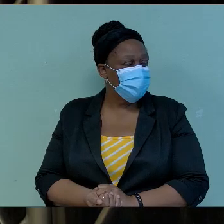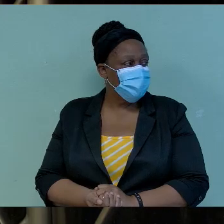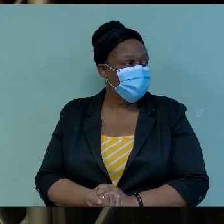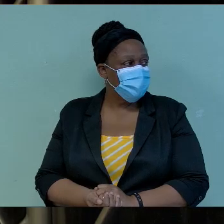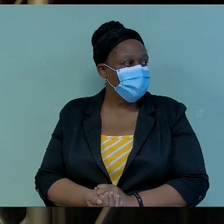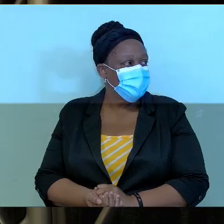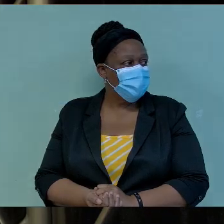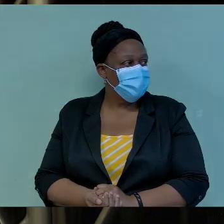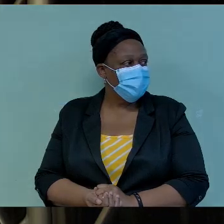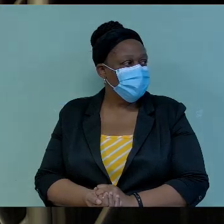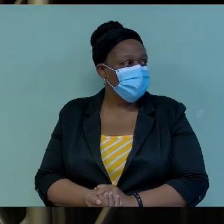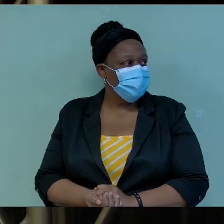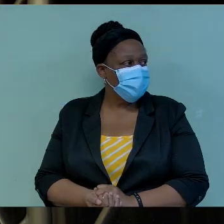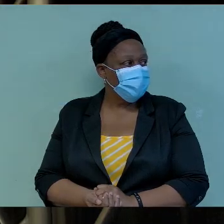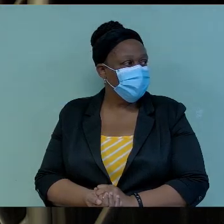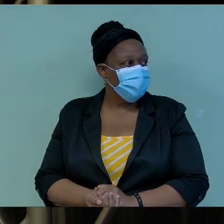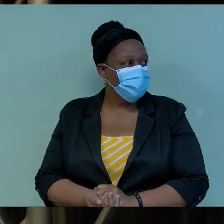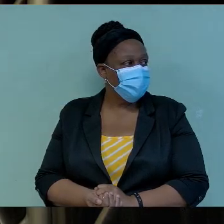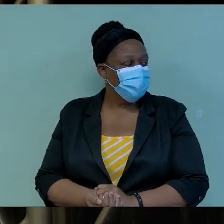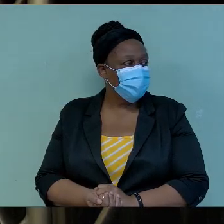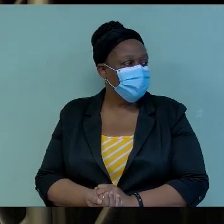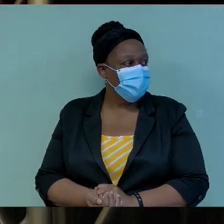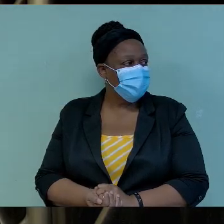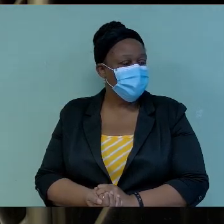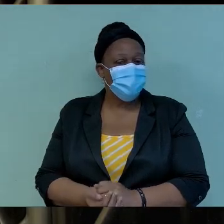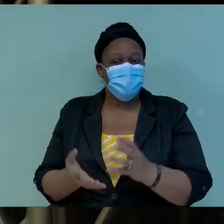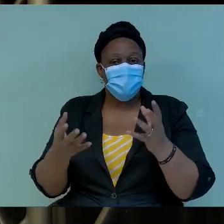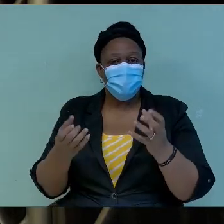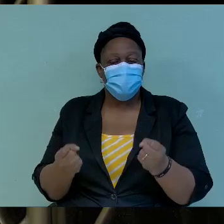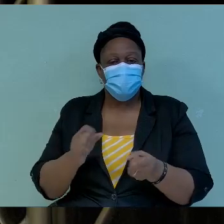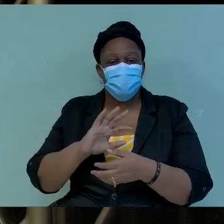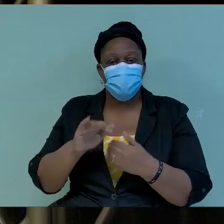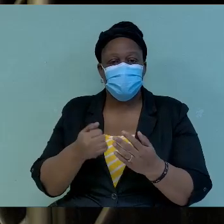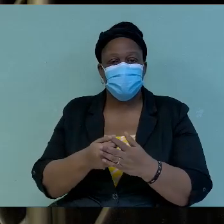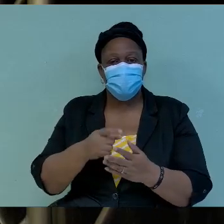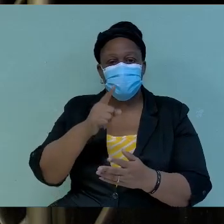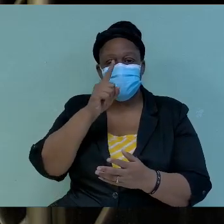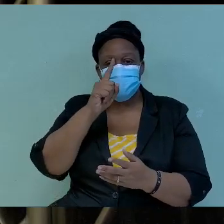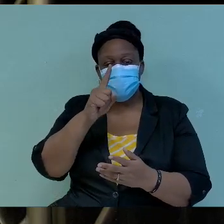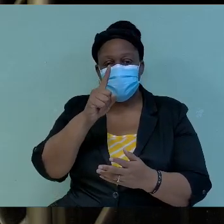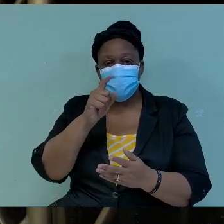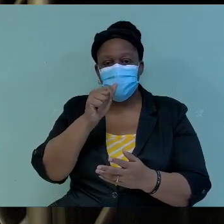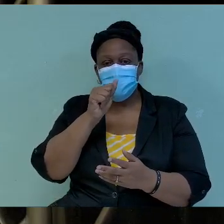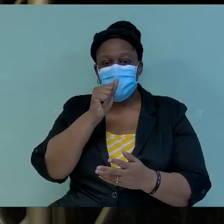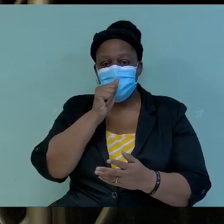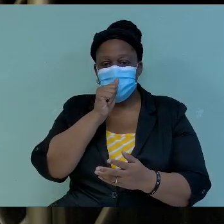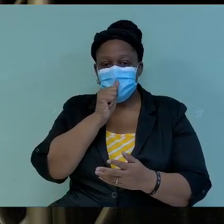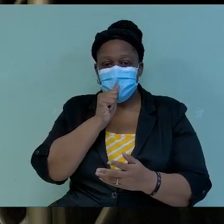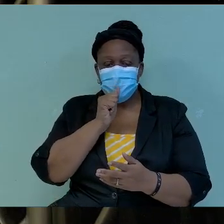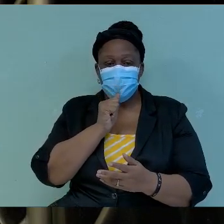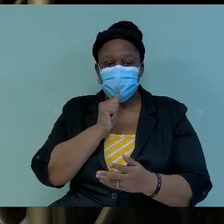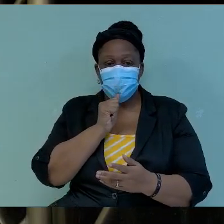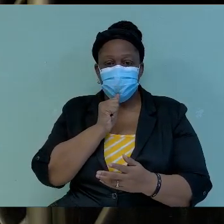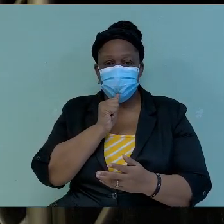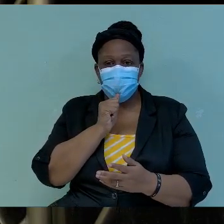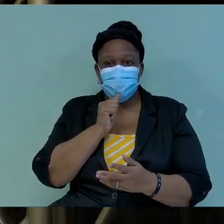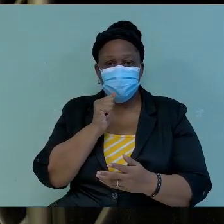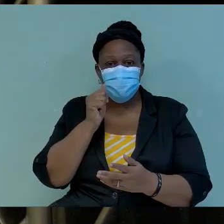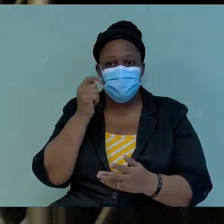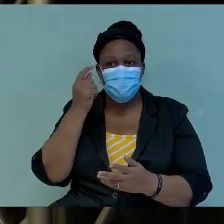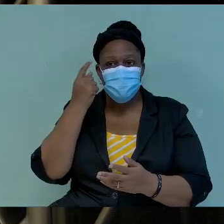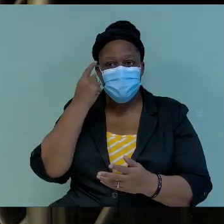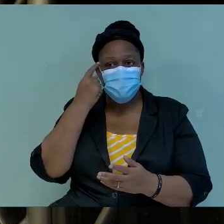me in 1 minute of silence for all of our citizens we have lost